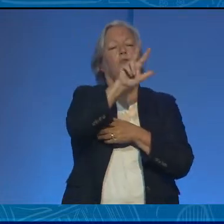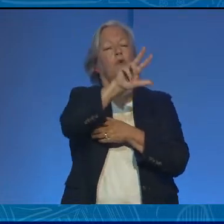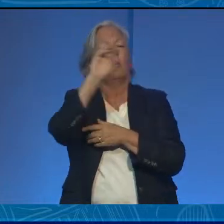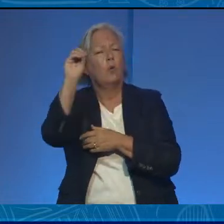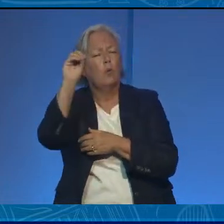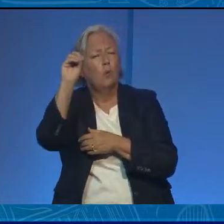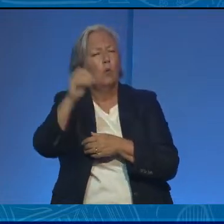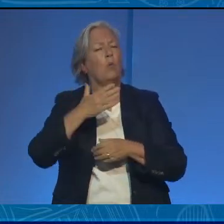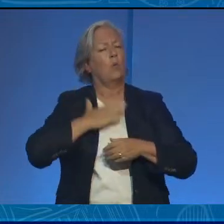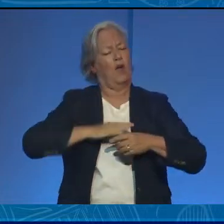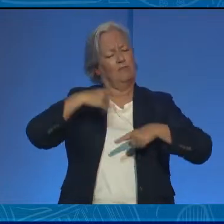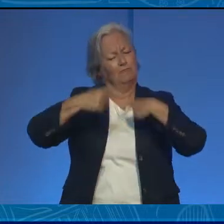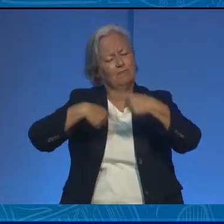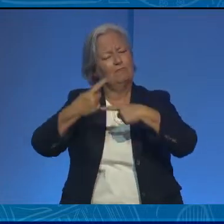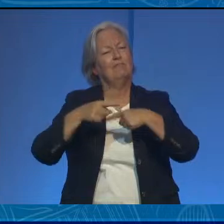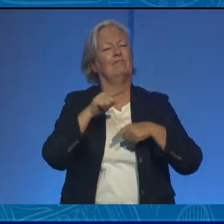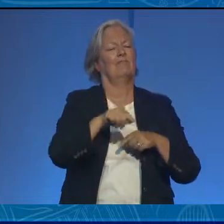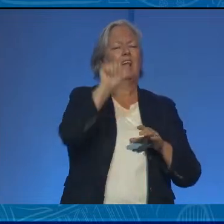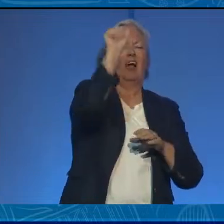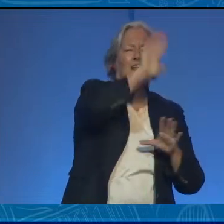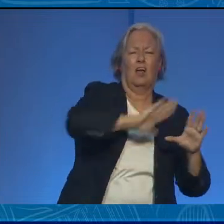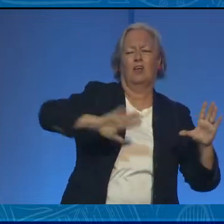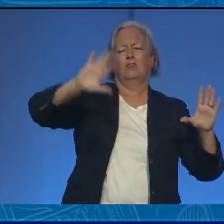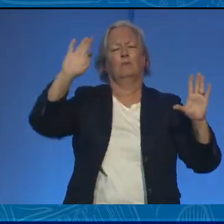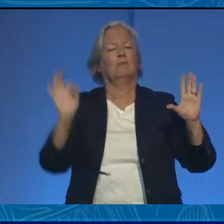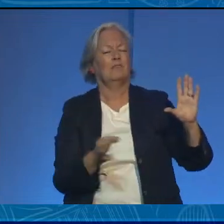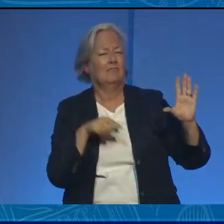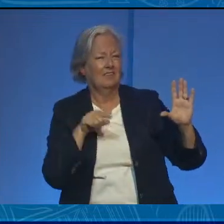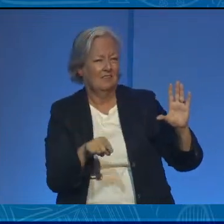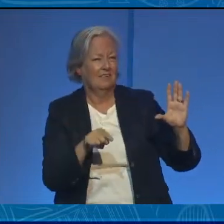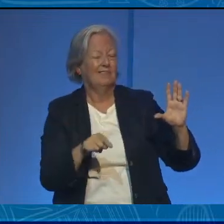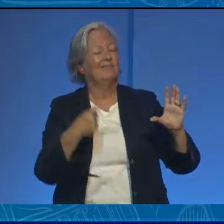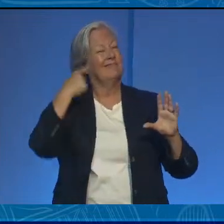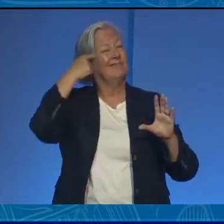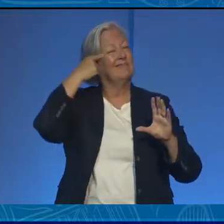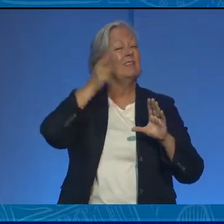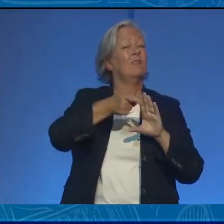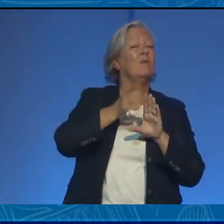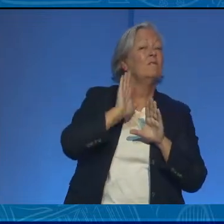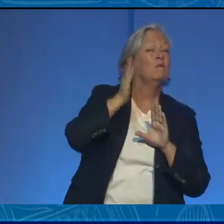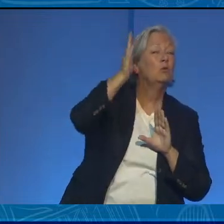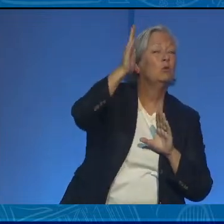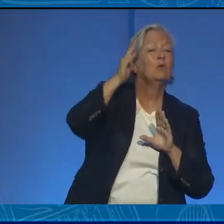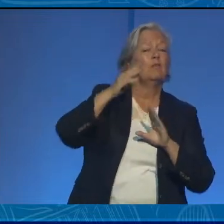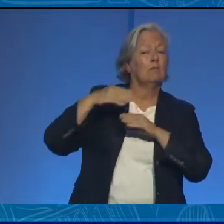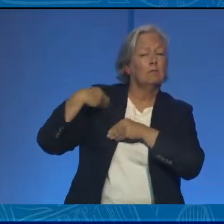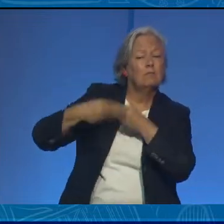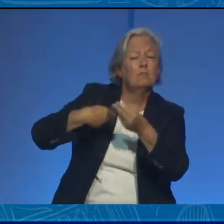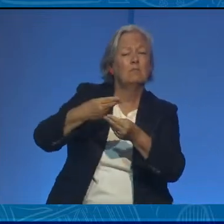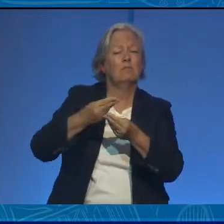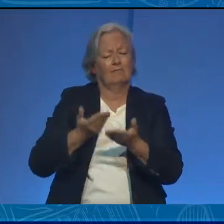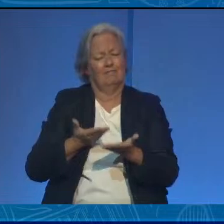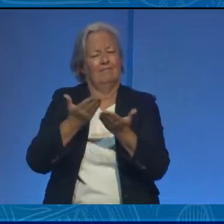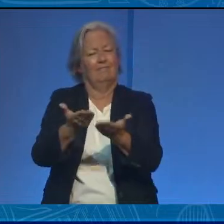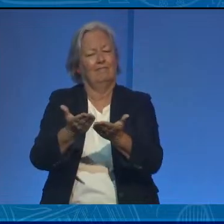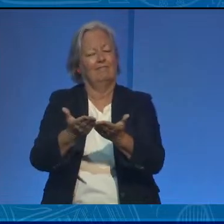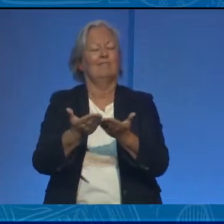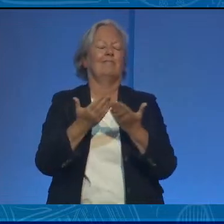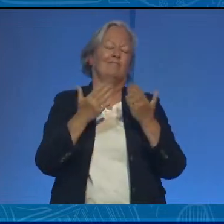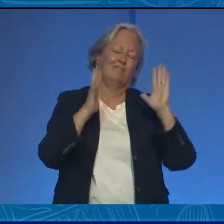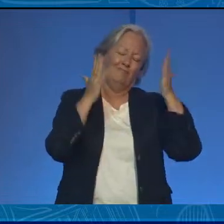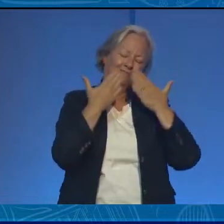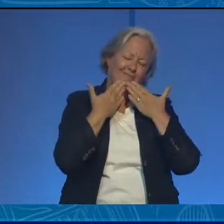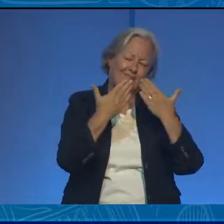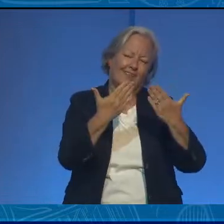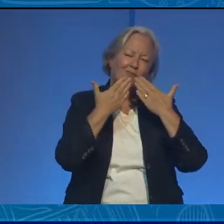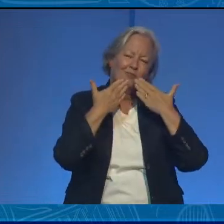resilient Asia-Pacific for the present and for future generations to come. Mabuhay, and thank you very